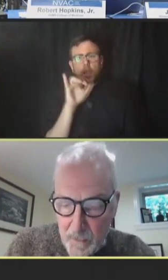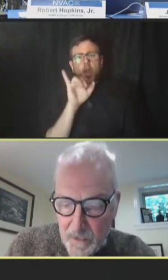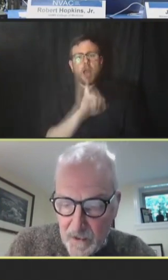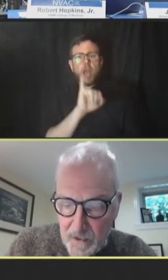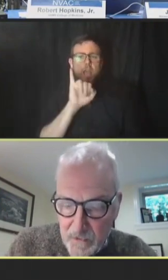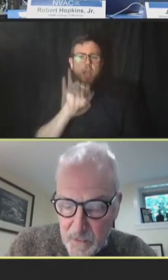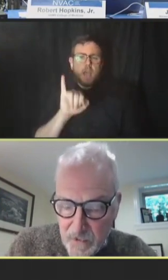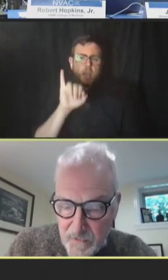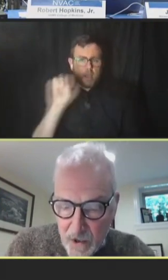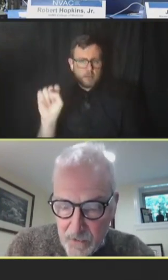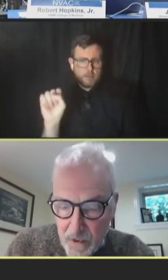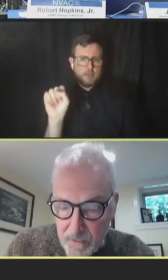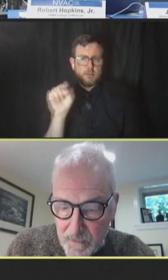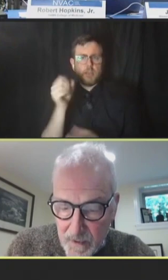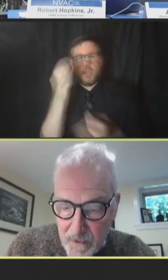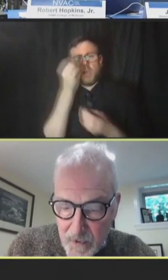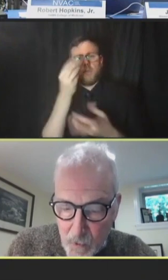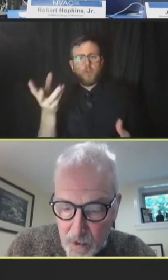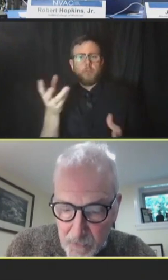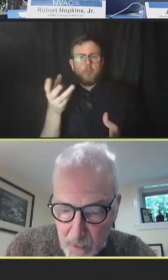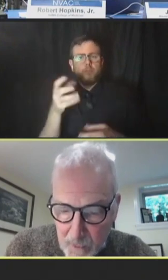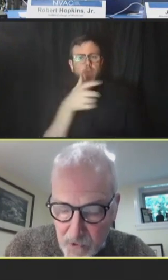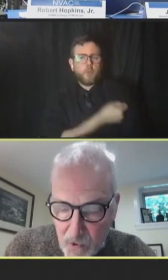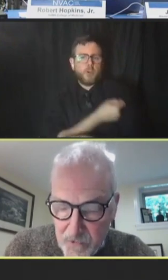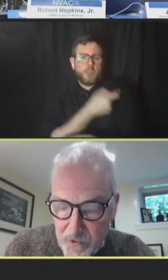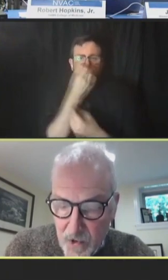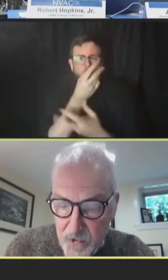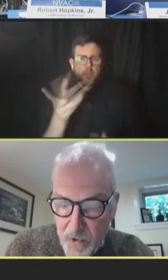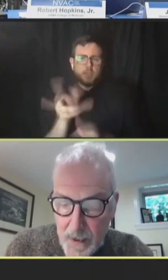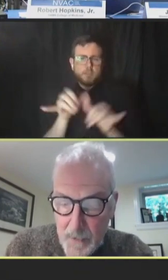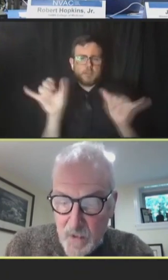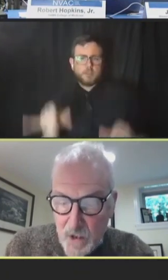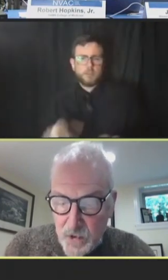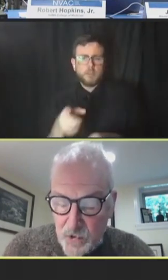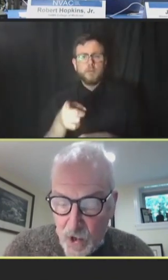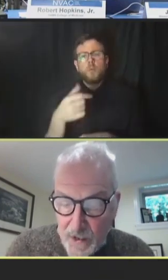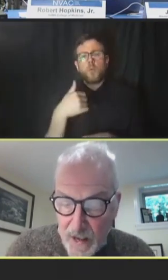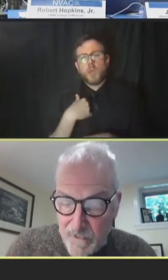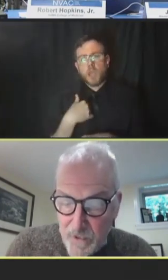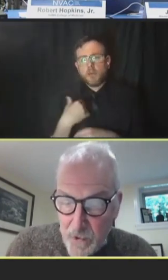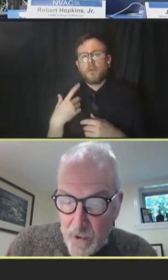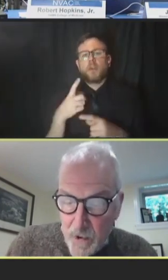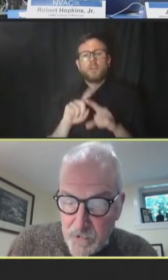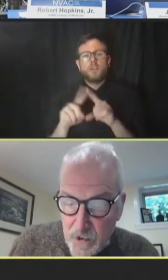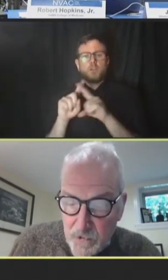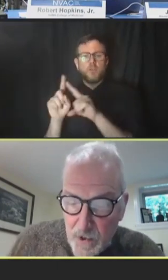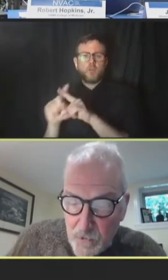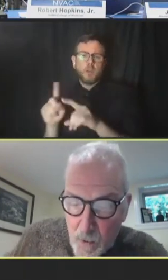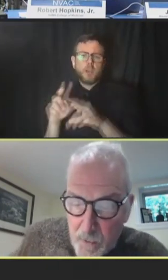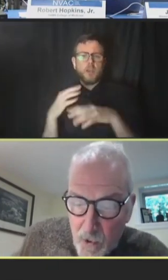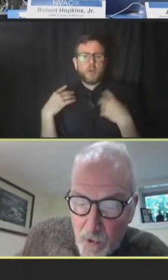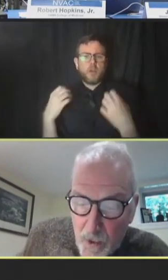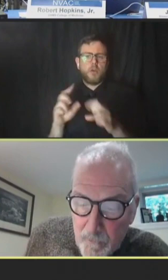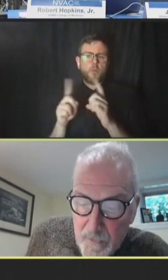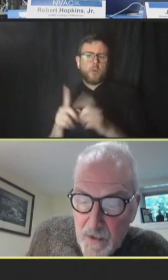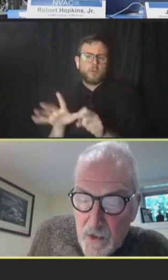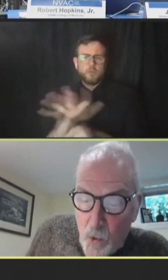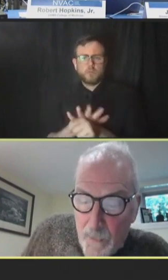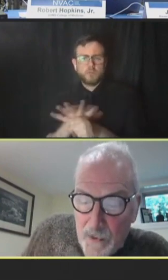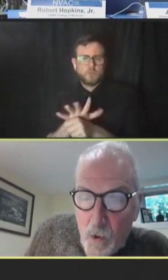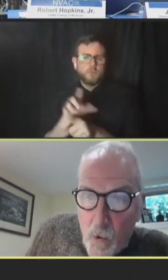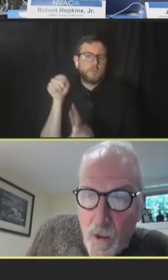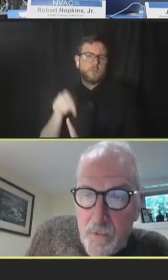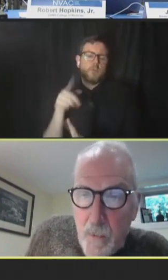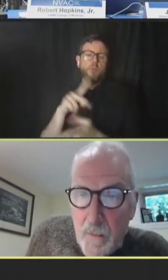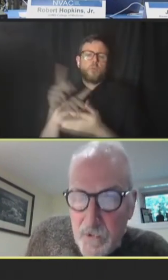has helping specific health, individual health departments across the country. Just calling out a few of those is one program